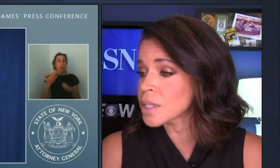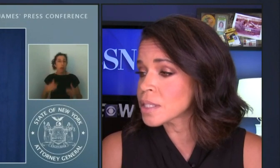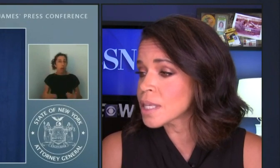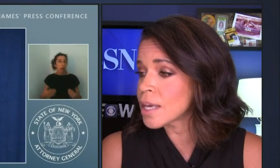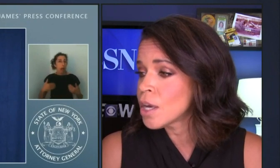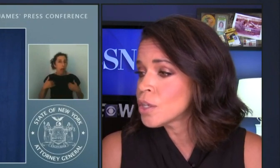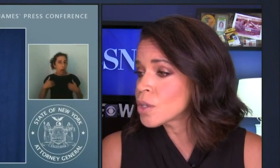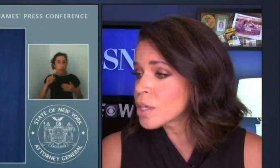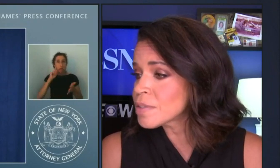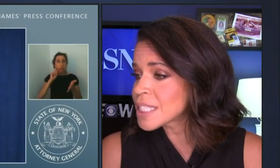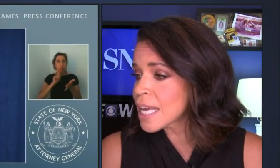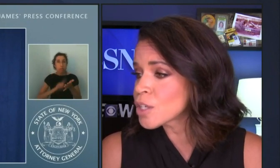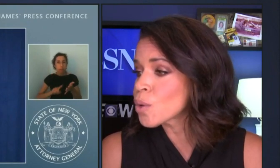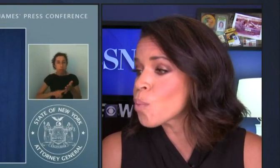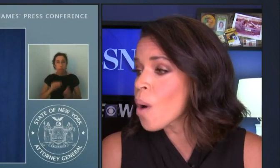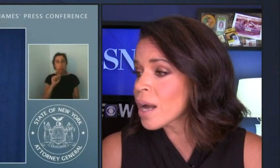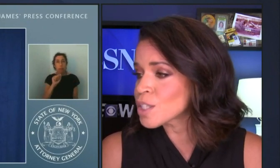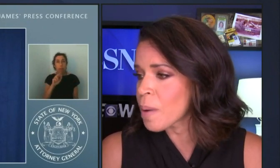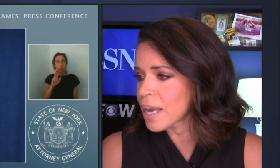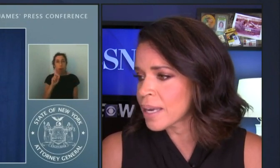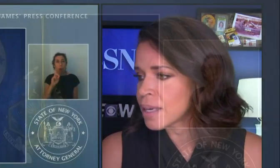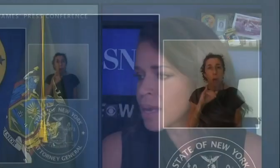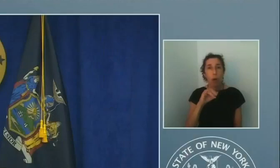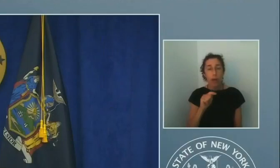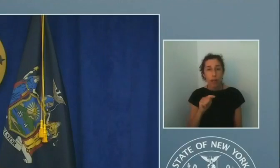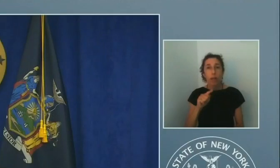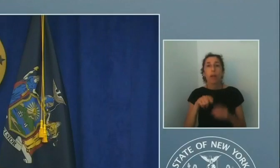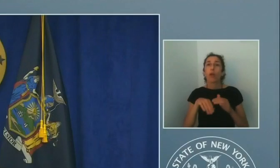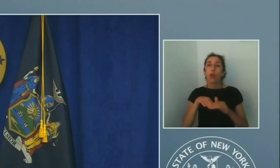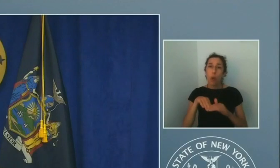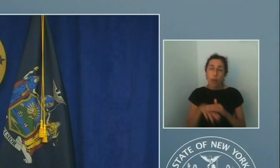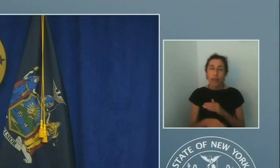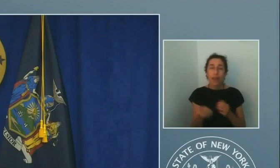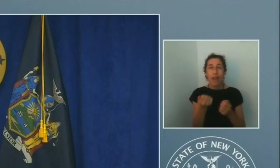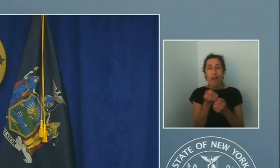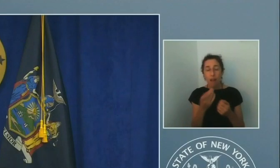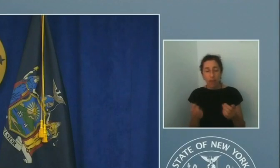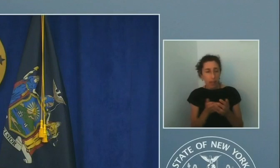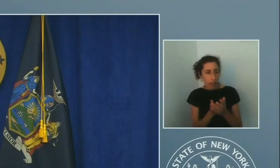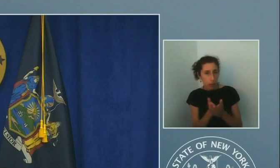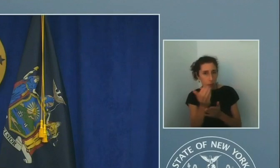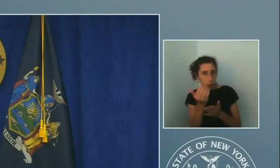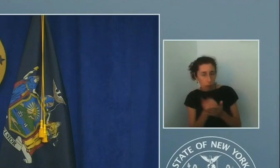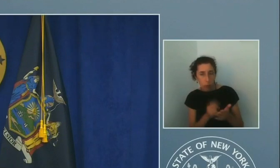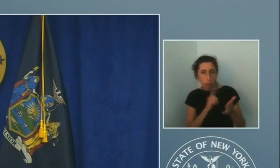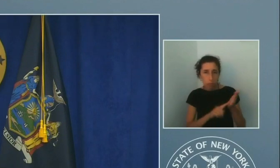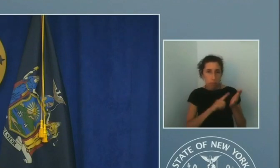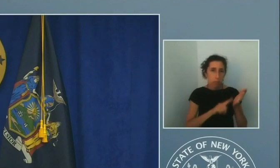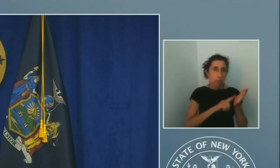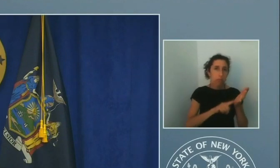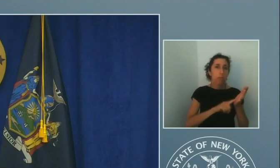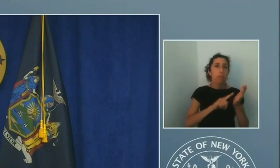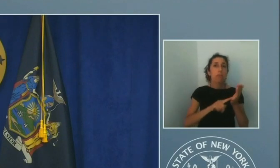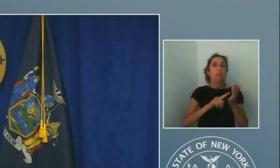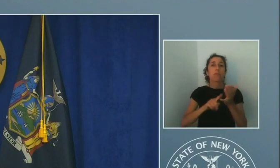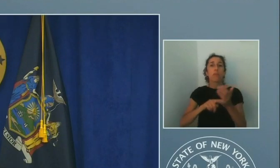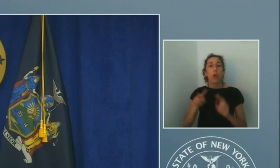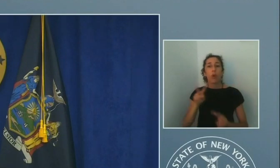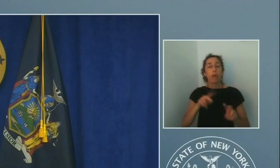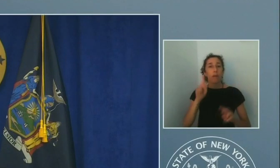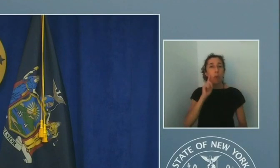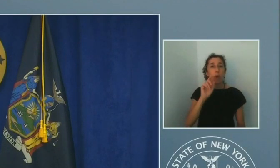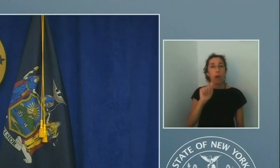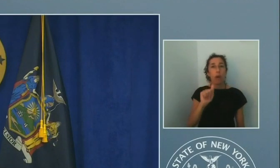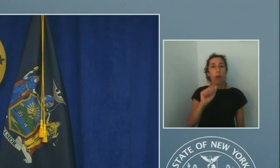And she goes on to say, you could have set your watch by it. The investigation was going to reach its crescendo as we move into